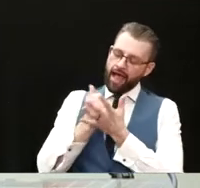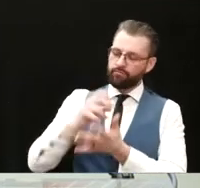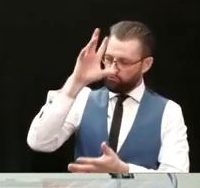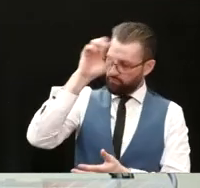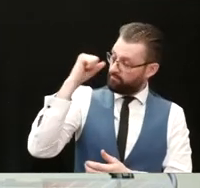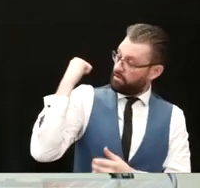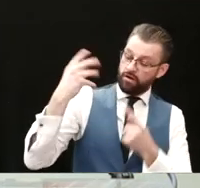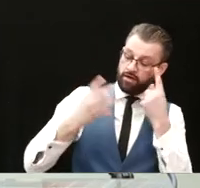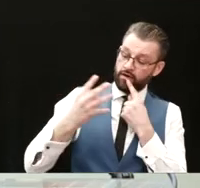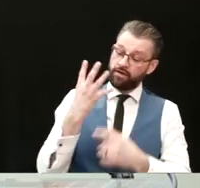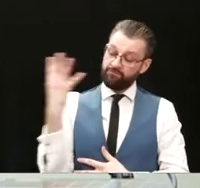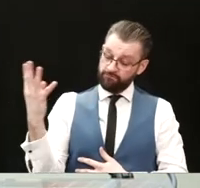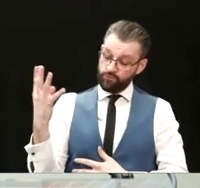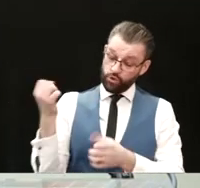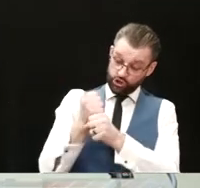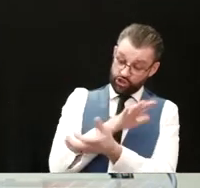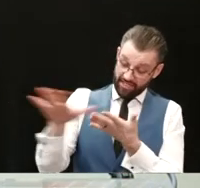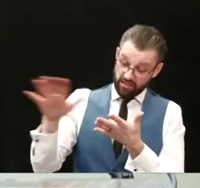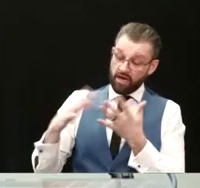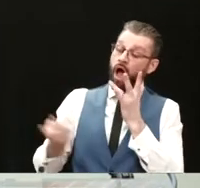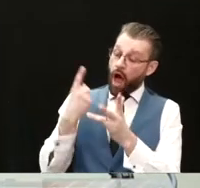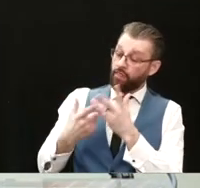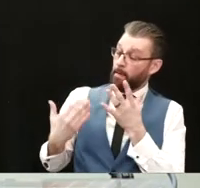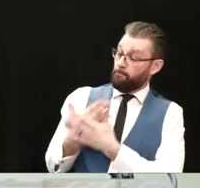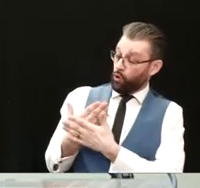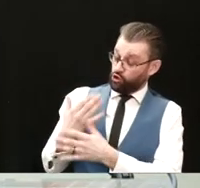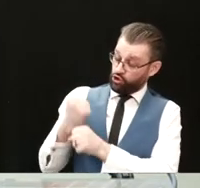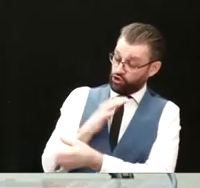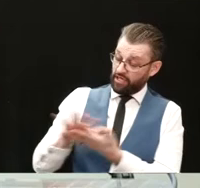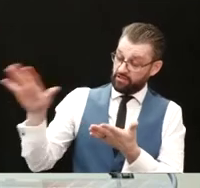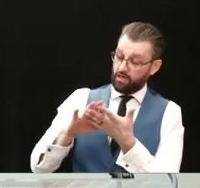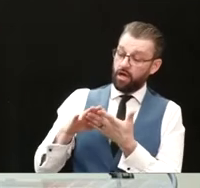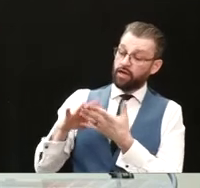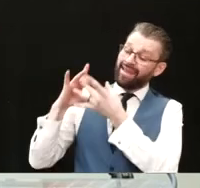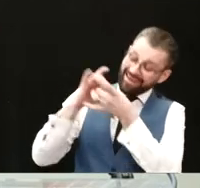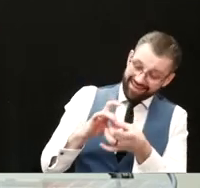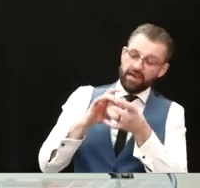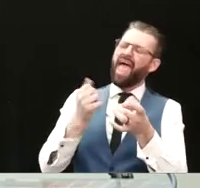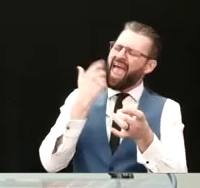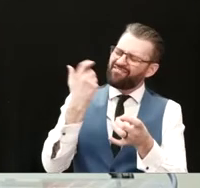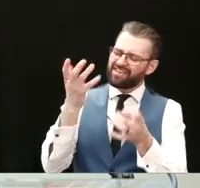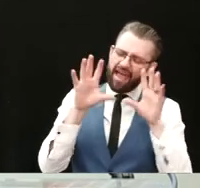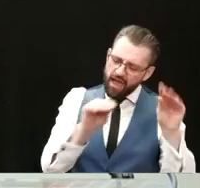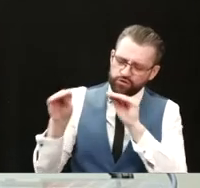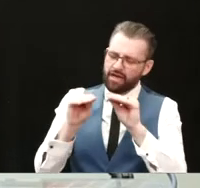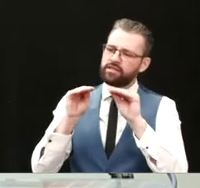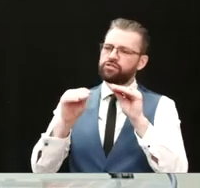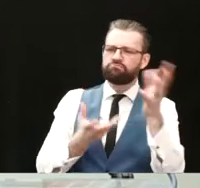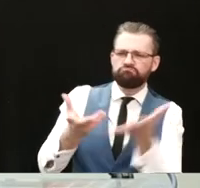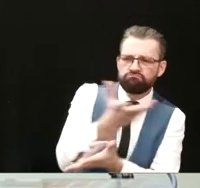1994 genocide against the Tutsi and other modern genocide as part of everyday education and conversation in